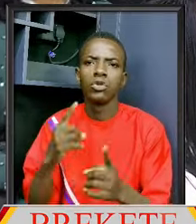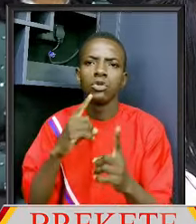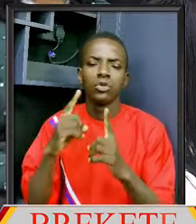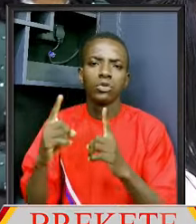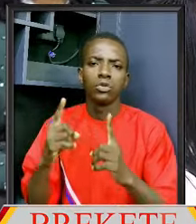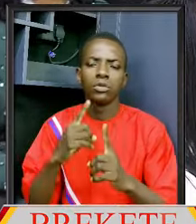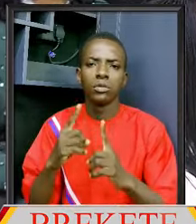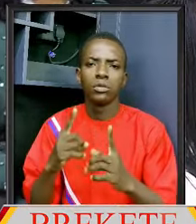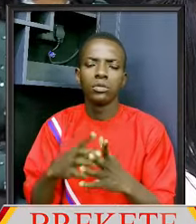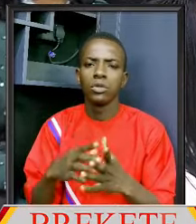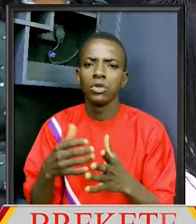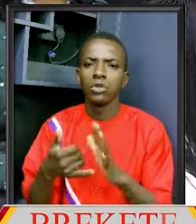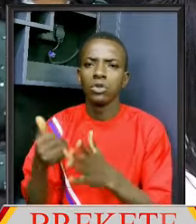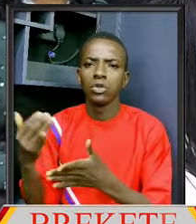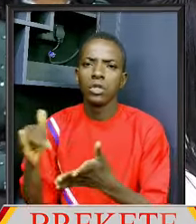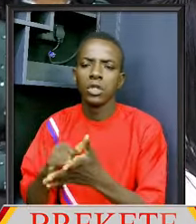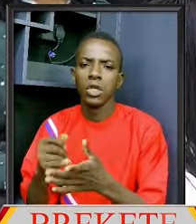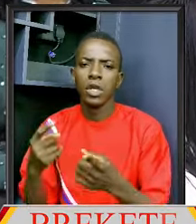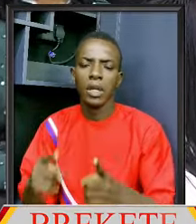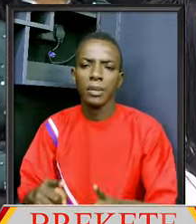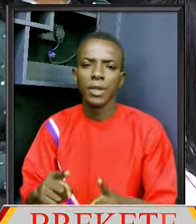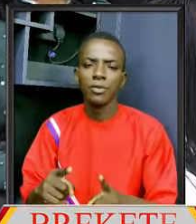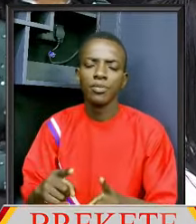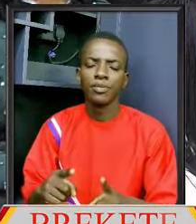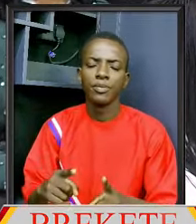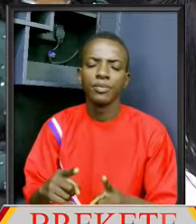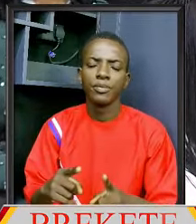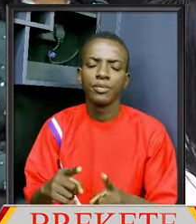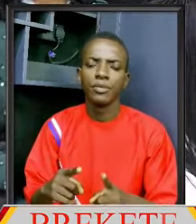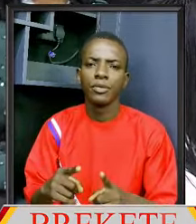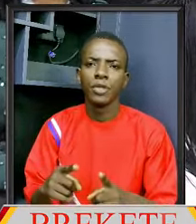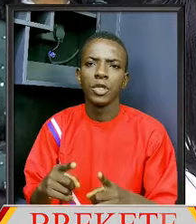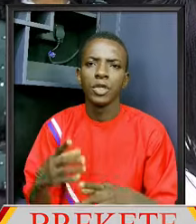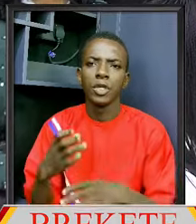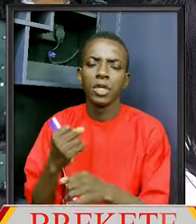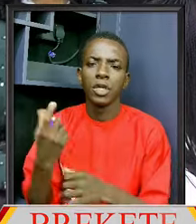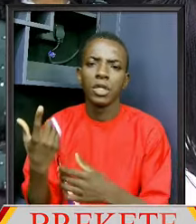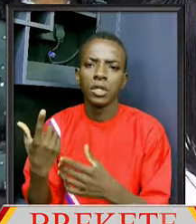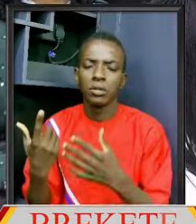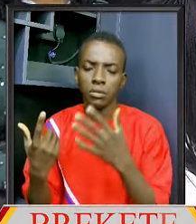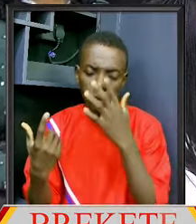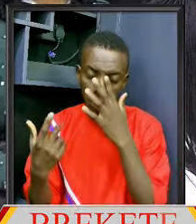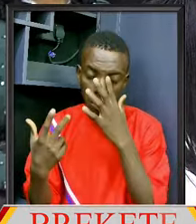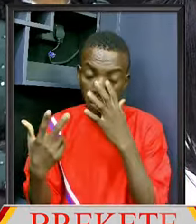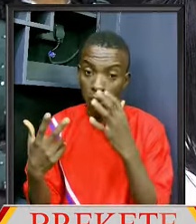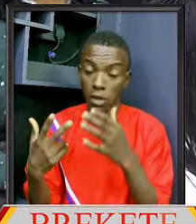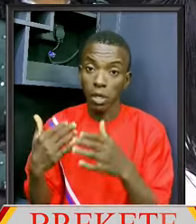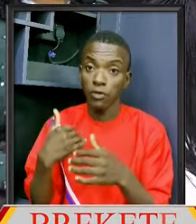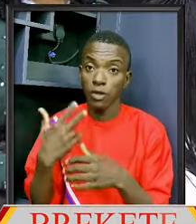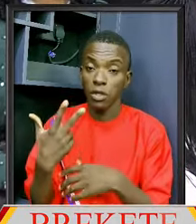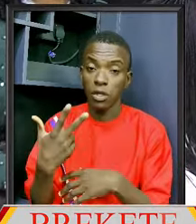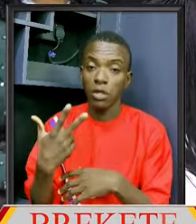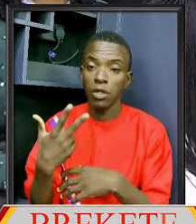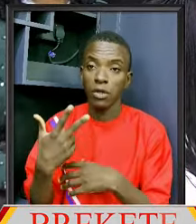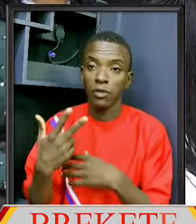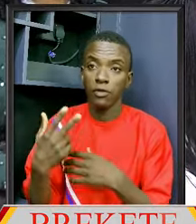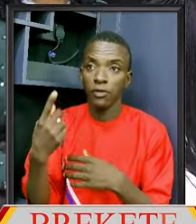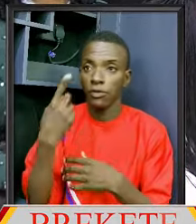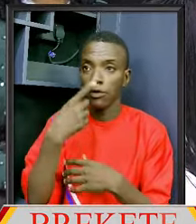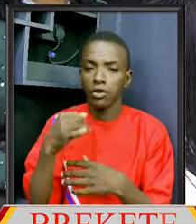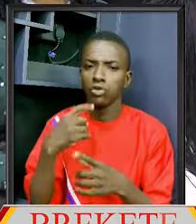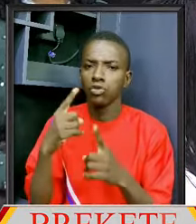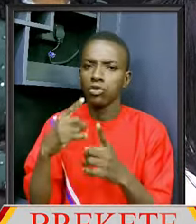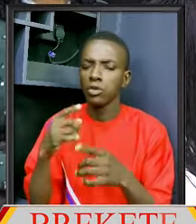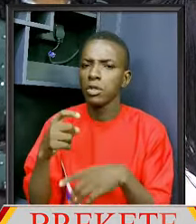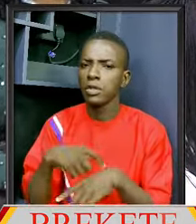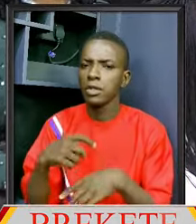talk. Those things will happen. You get three the work where would they do get three phases. We go